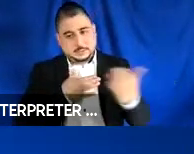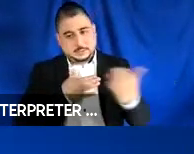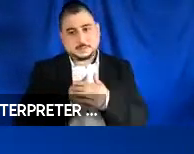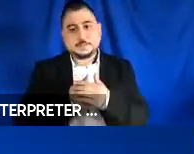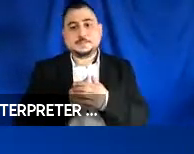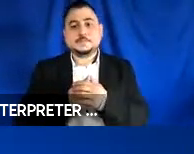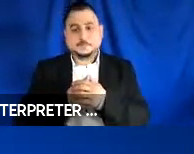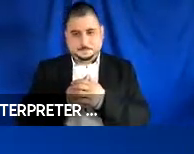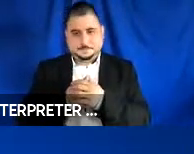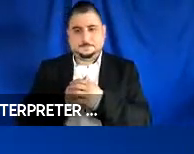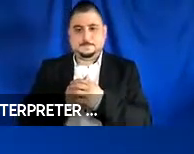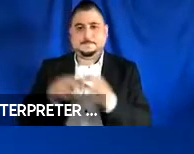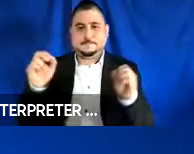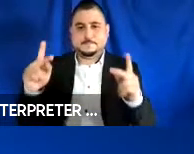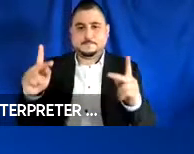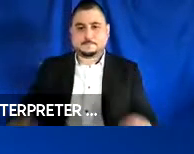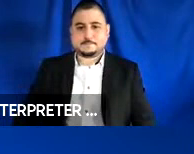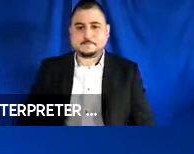Okay.